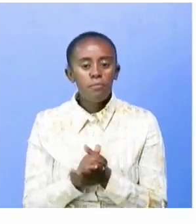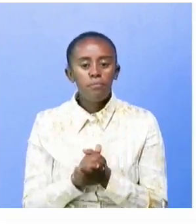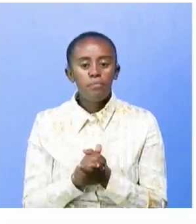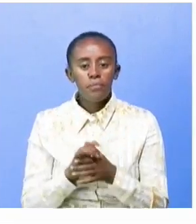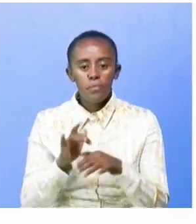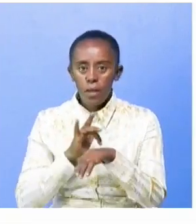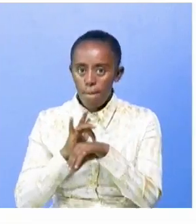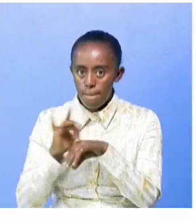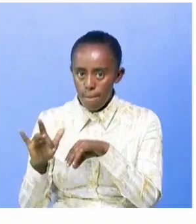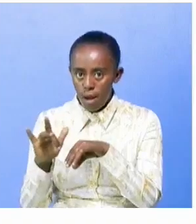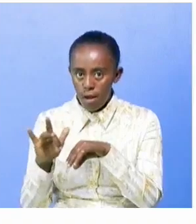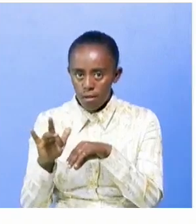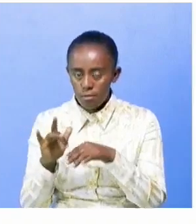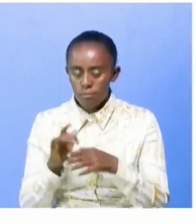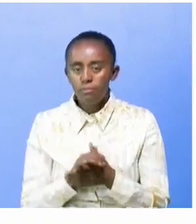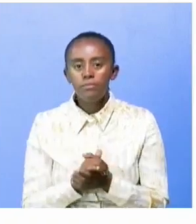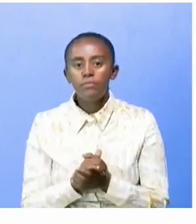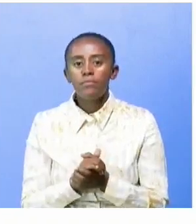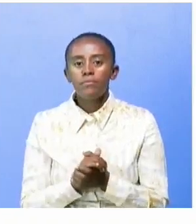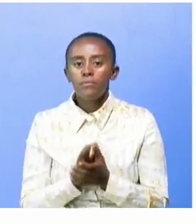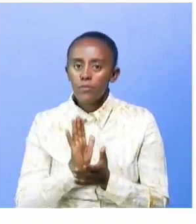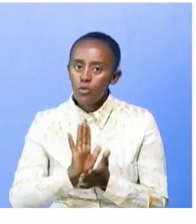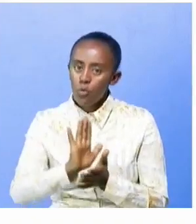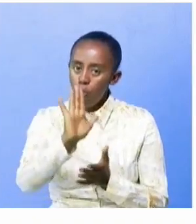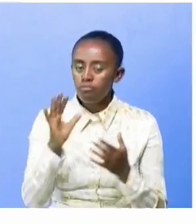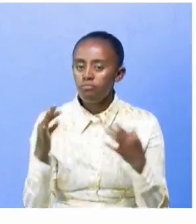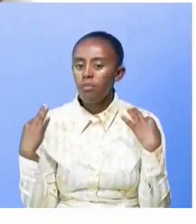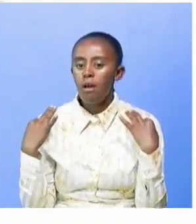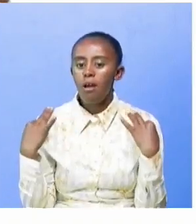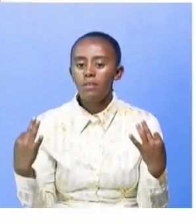blank your health.